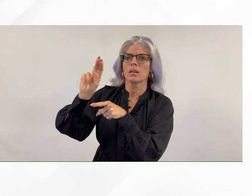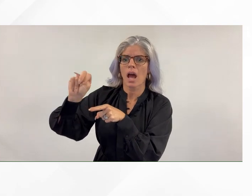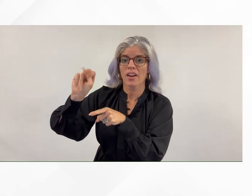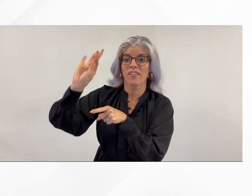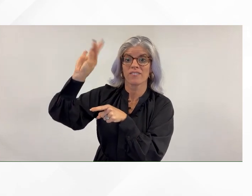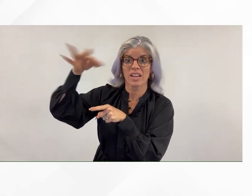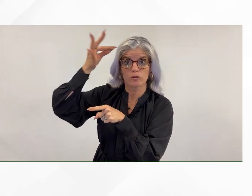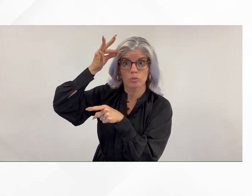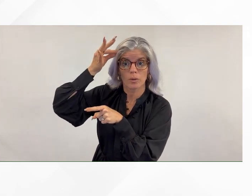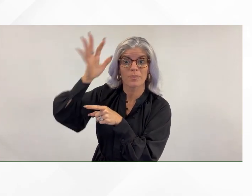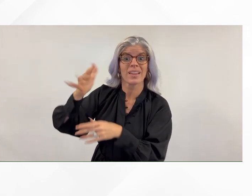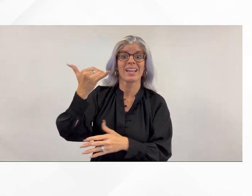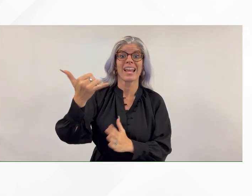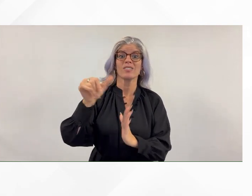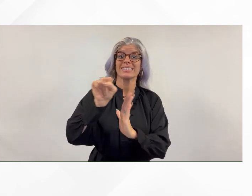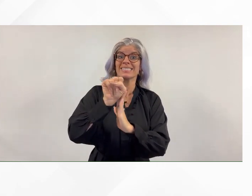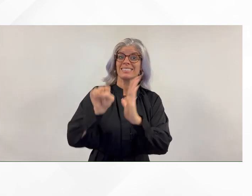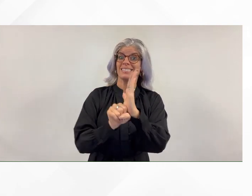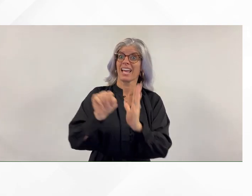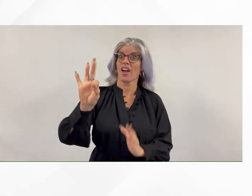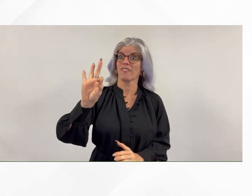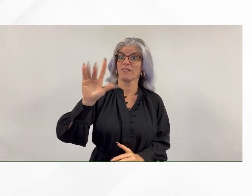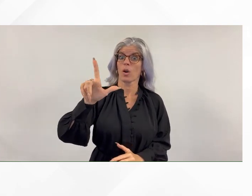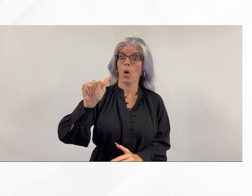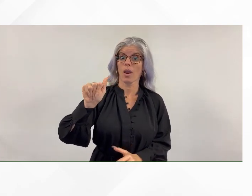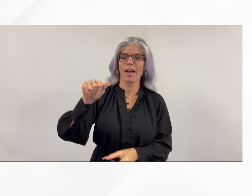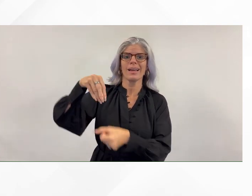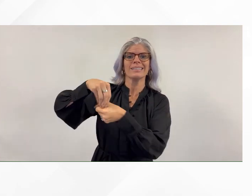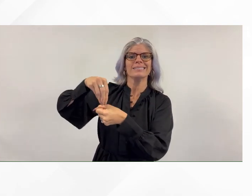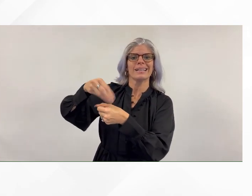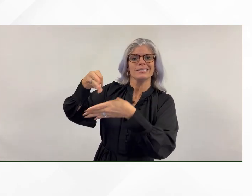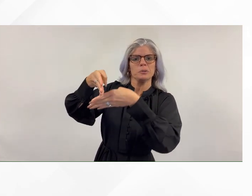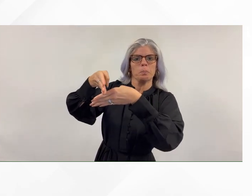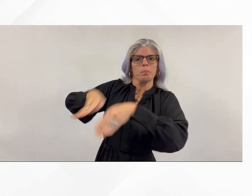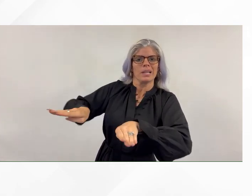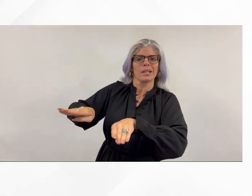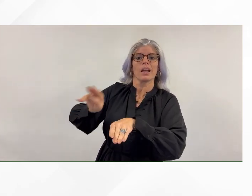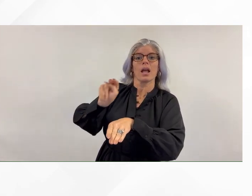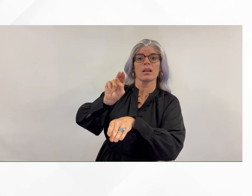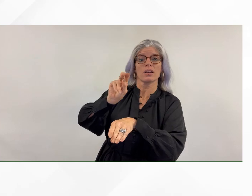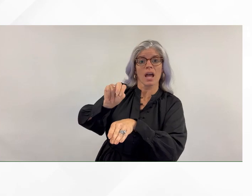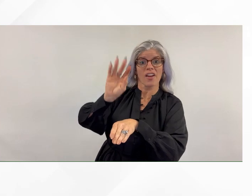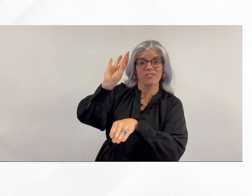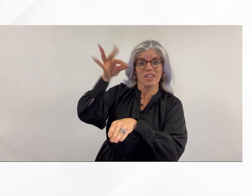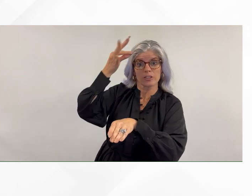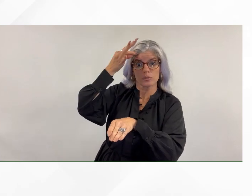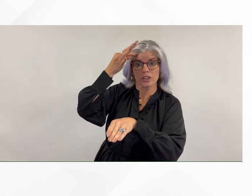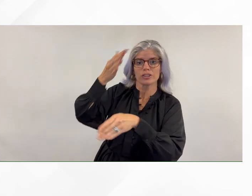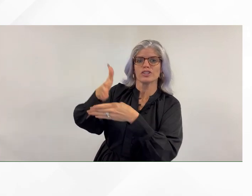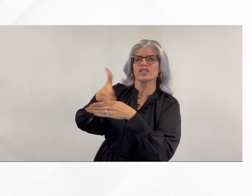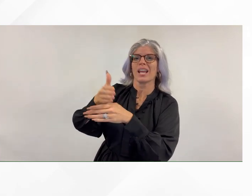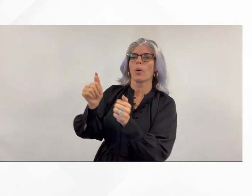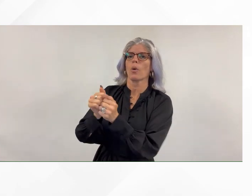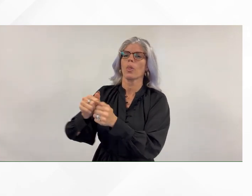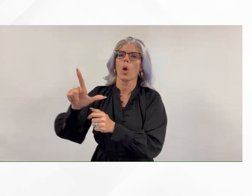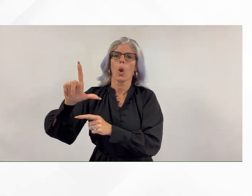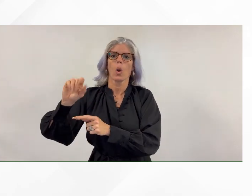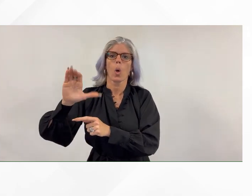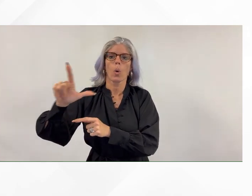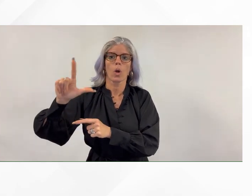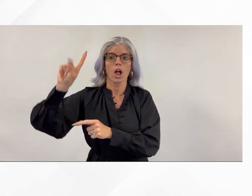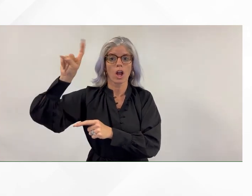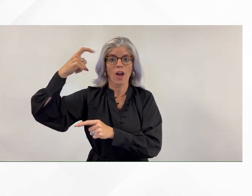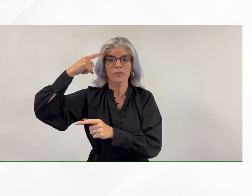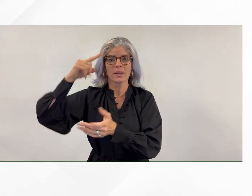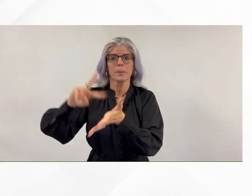will be responsible for 12.5%, and the state will match the remaining 12.5%. Please note, if you cannot provide